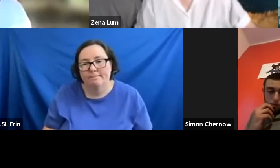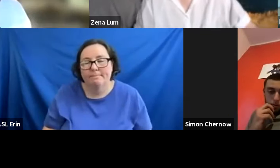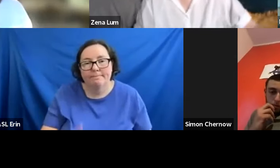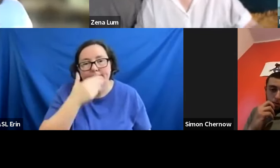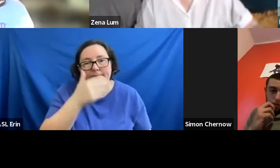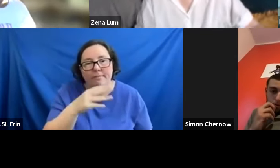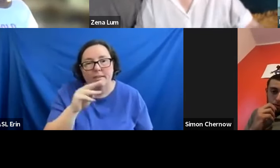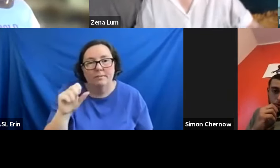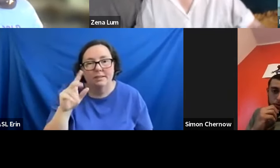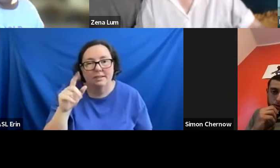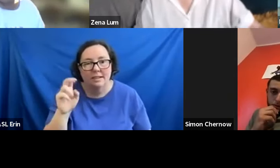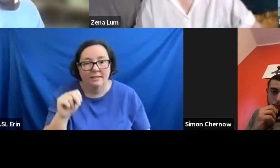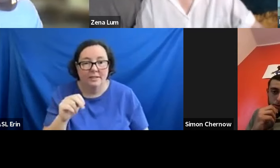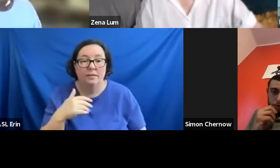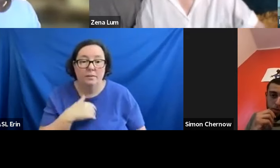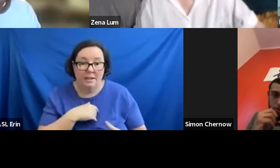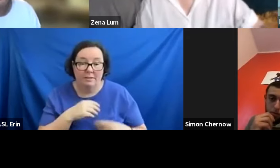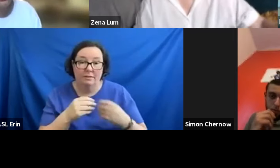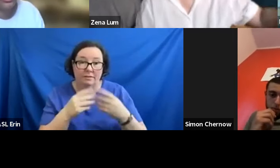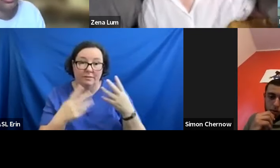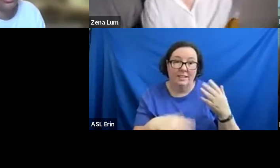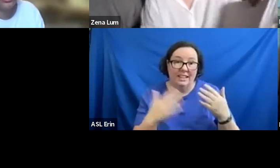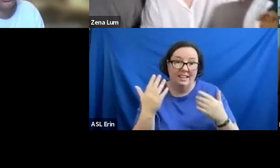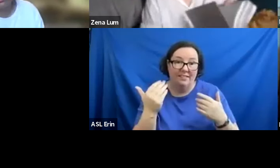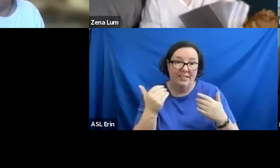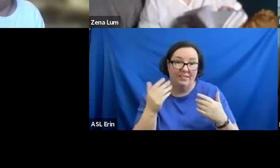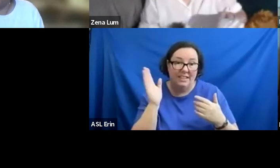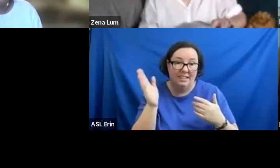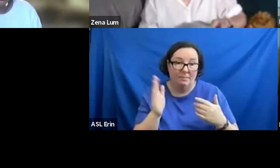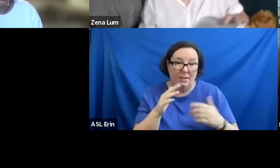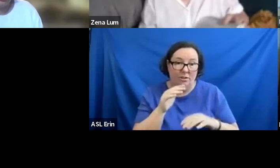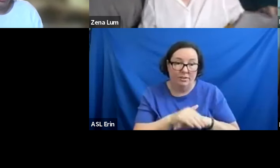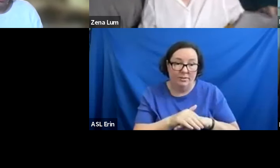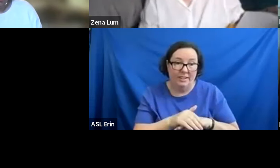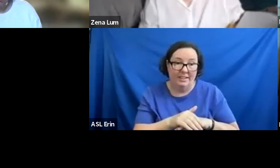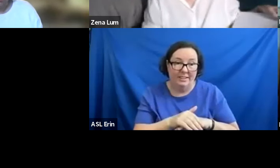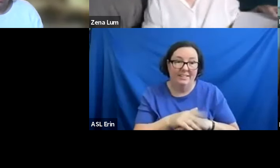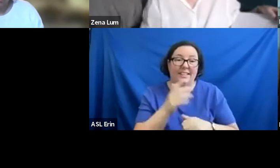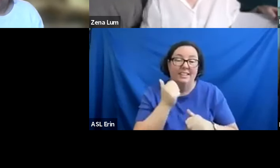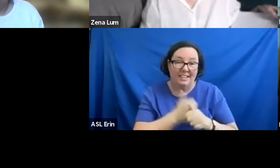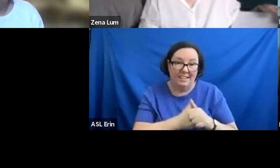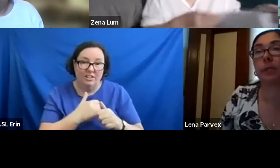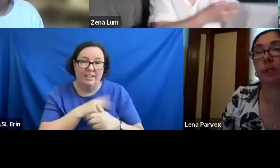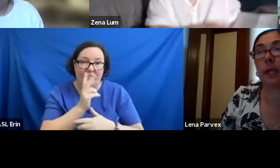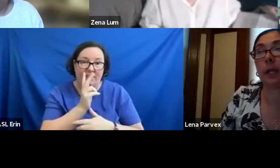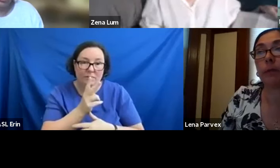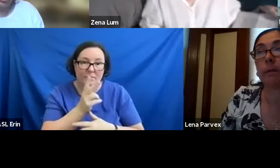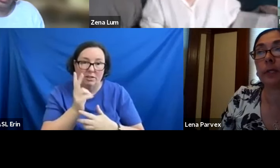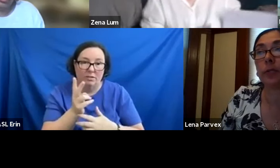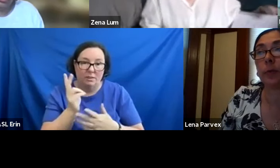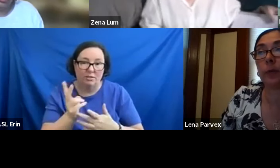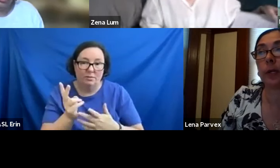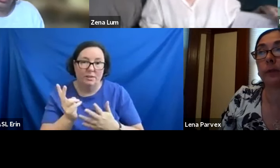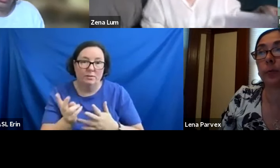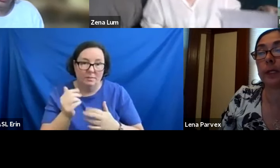Thank you, Ms. Sullivan. Okay, we have 15 speakers this evening, and each speaker will have 2 minutes per person. I will